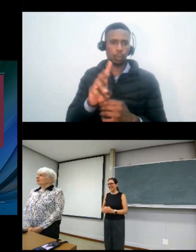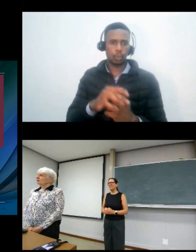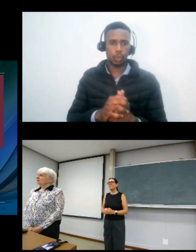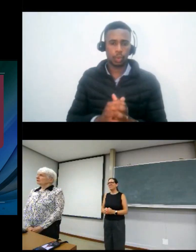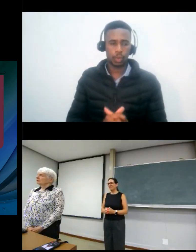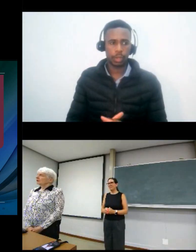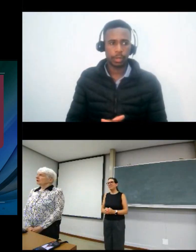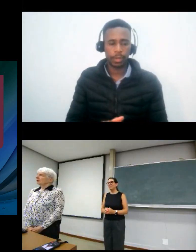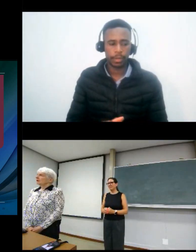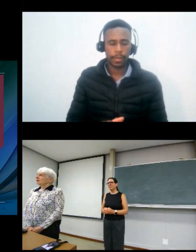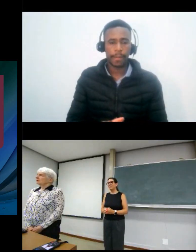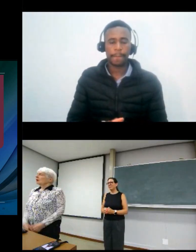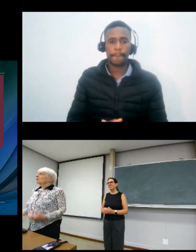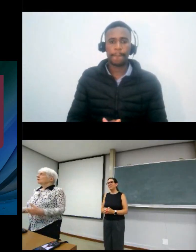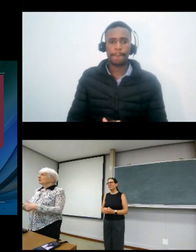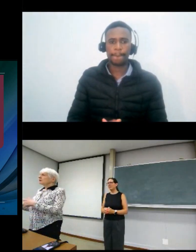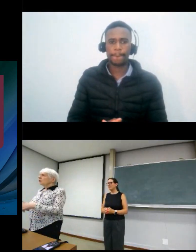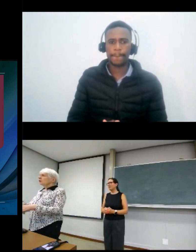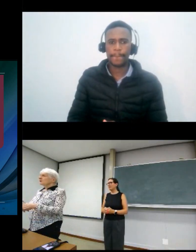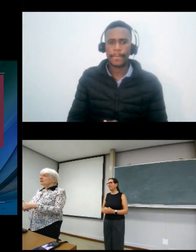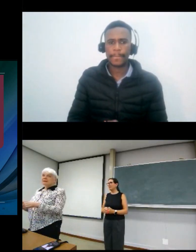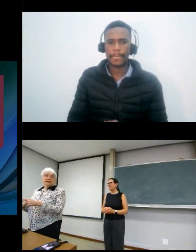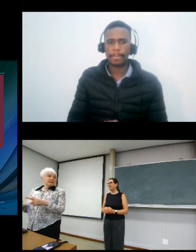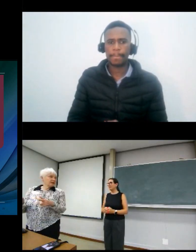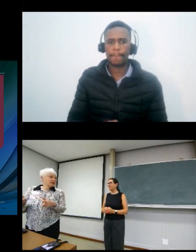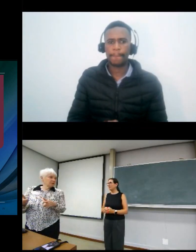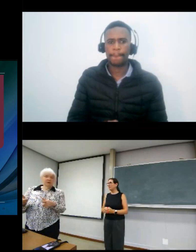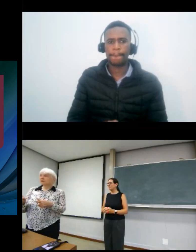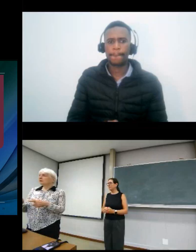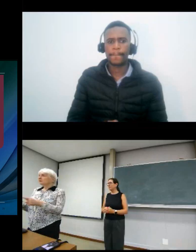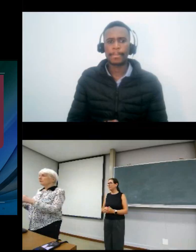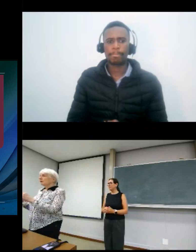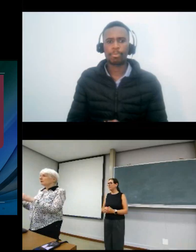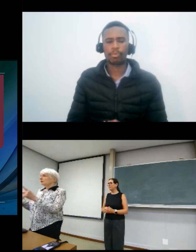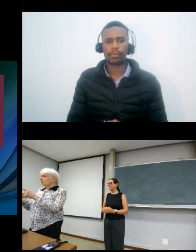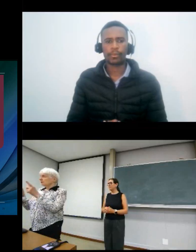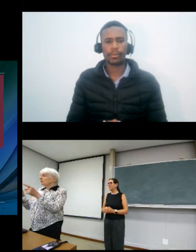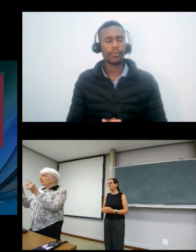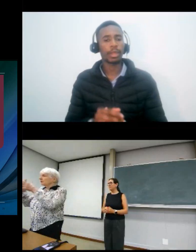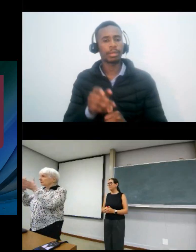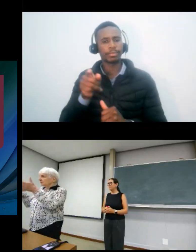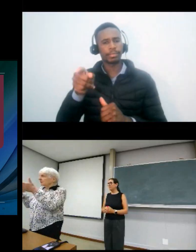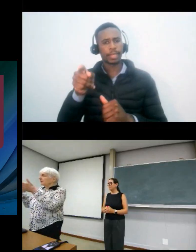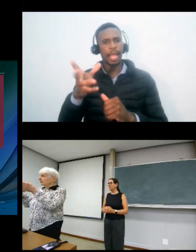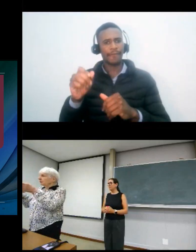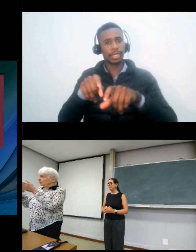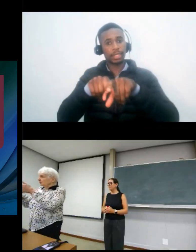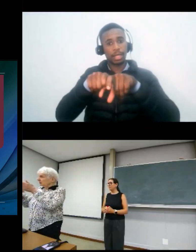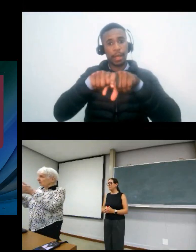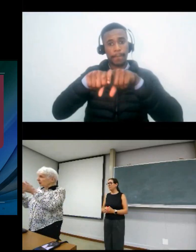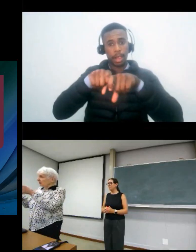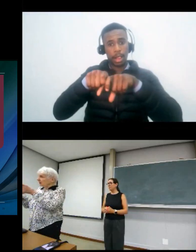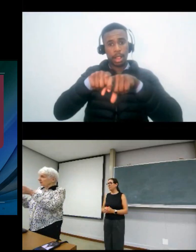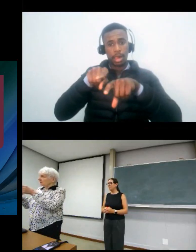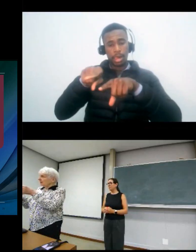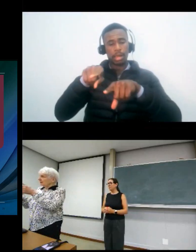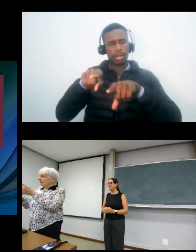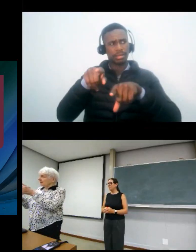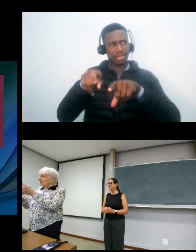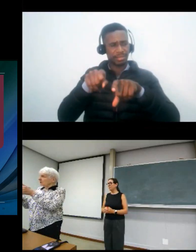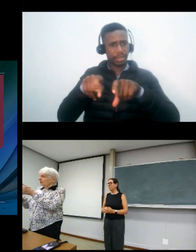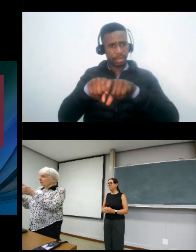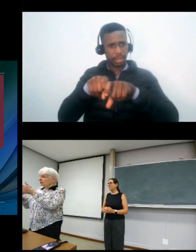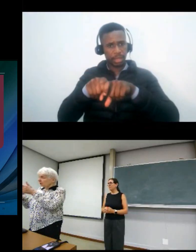age. Yes. A lot of the age, yeah. But there was in that sample, the 15 that we did our